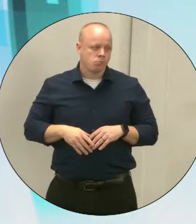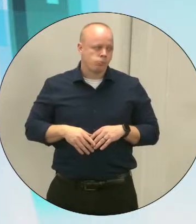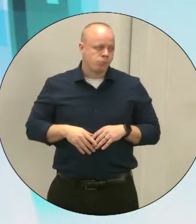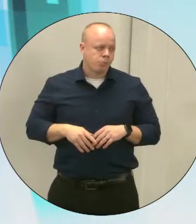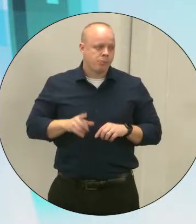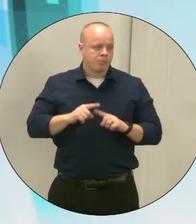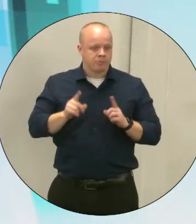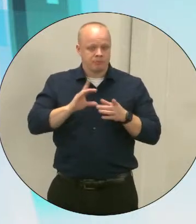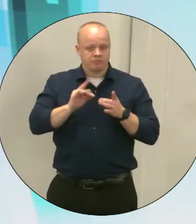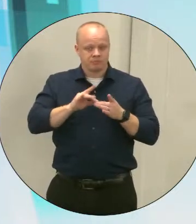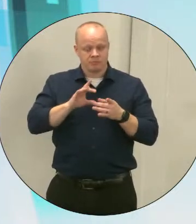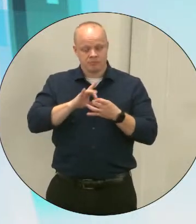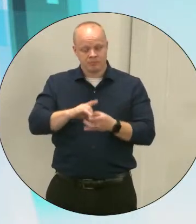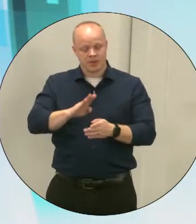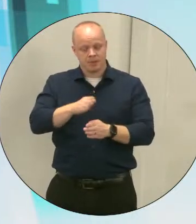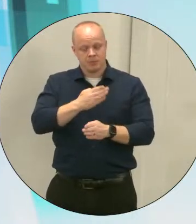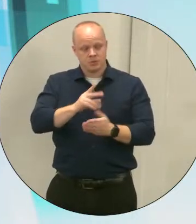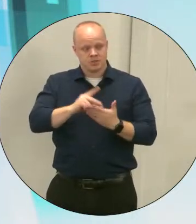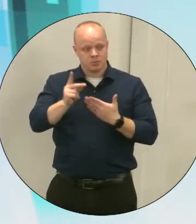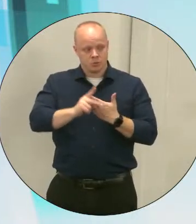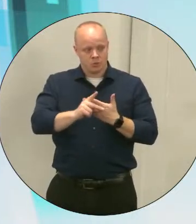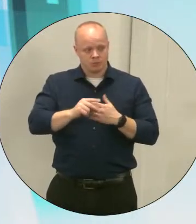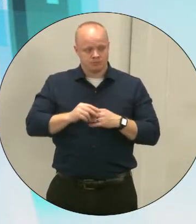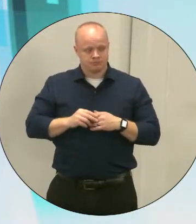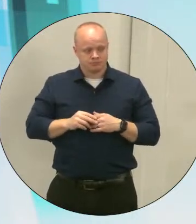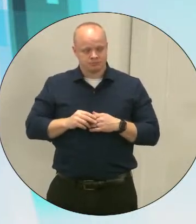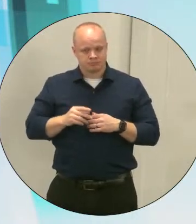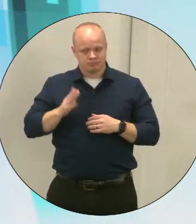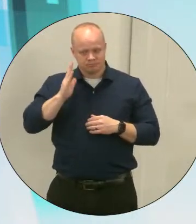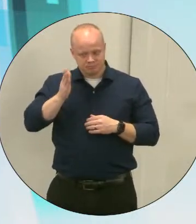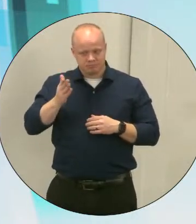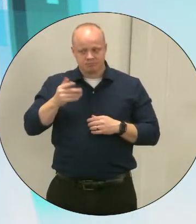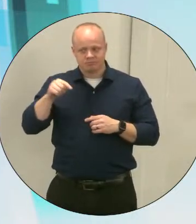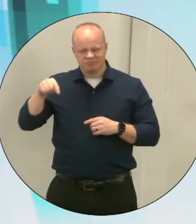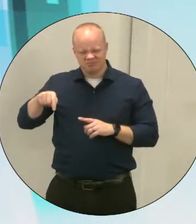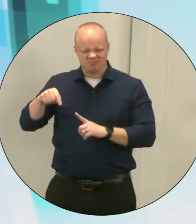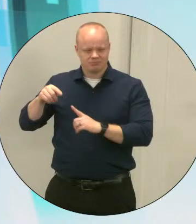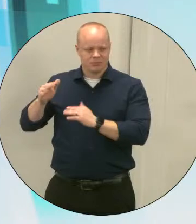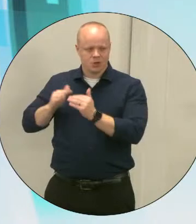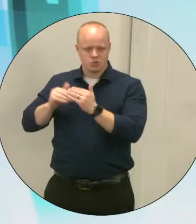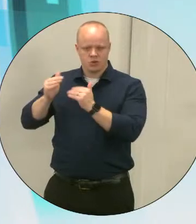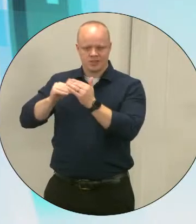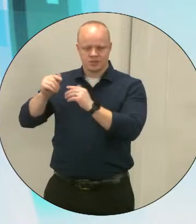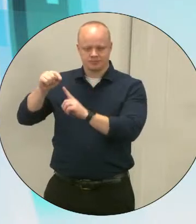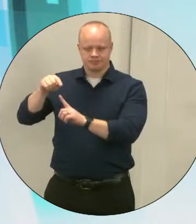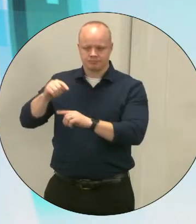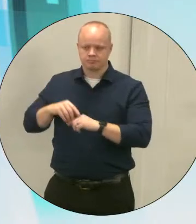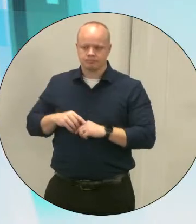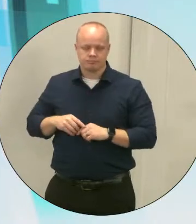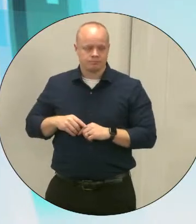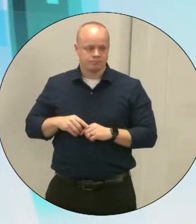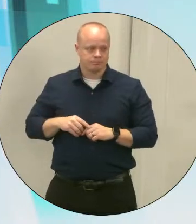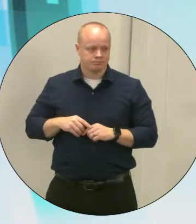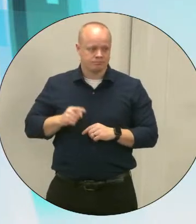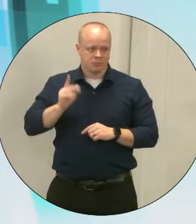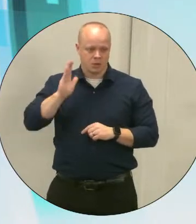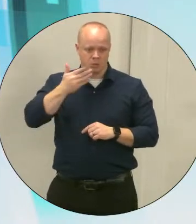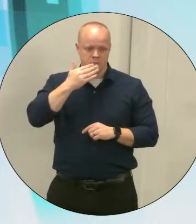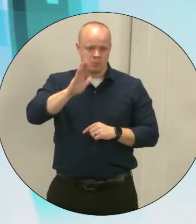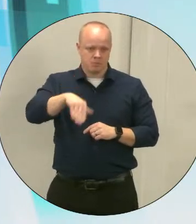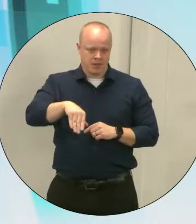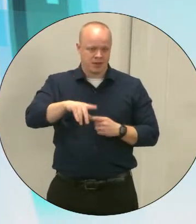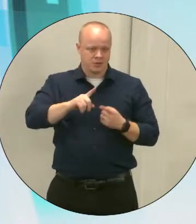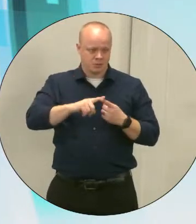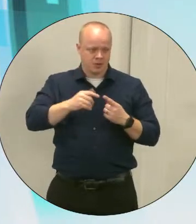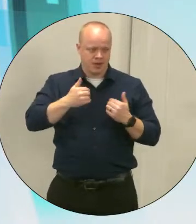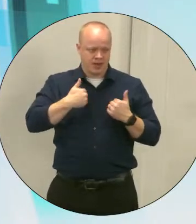But speaking about the music program, I'm going to stick to the construction. It would be bad to